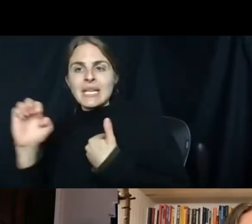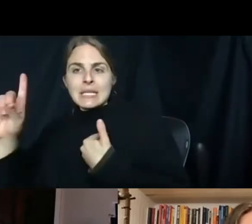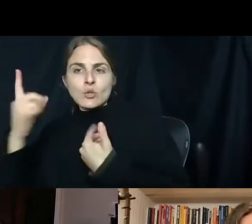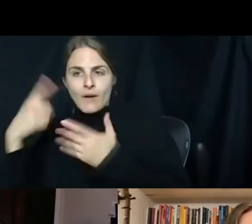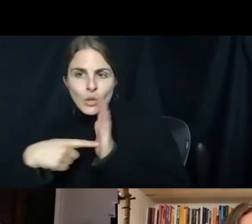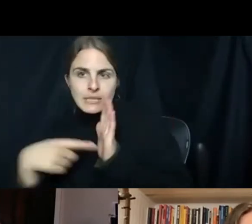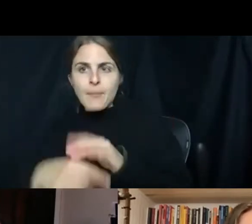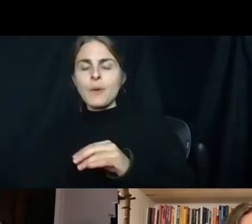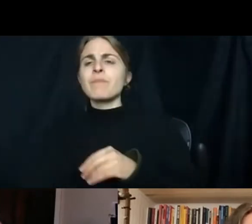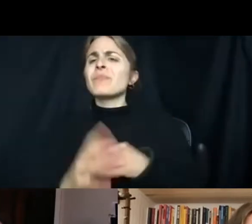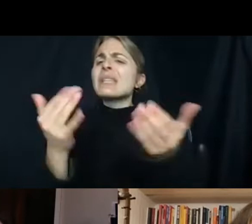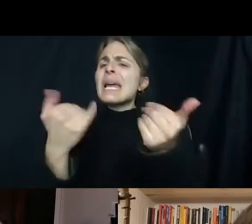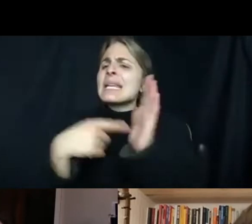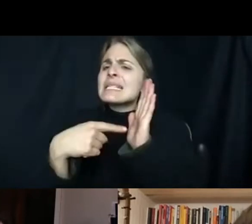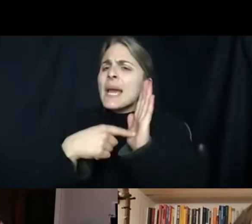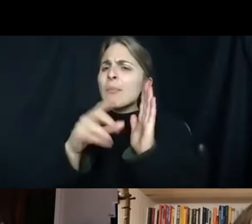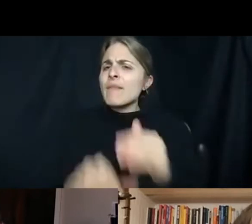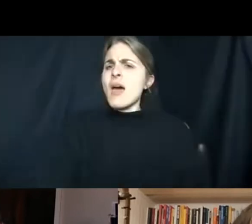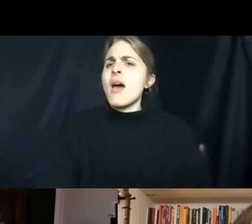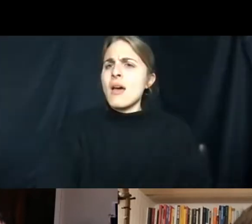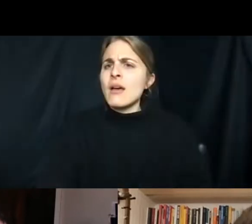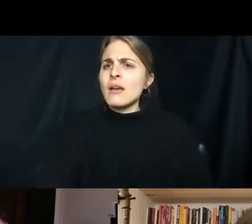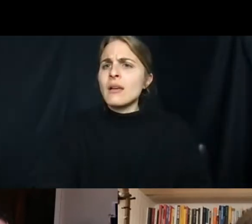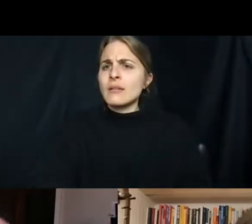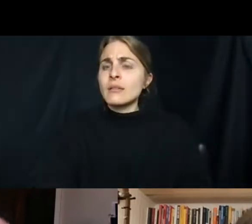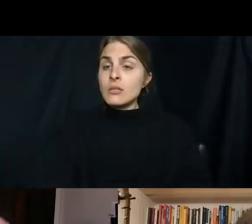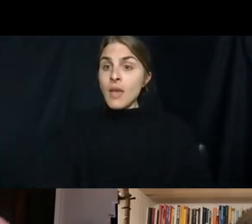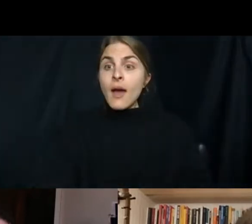example. Could you give an example of very that?